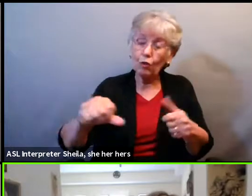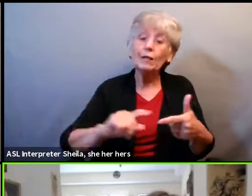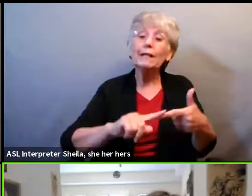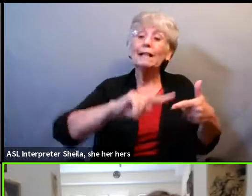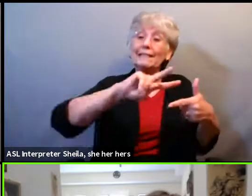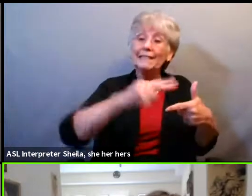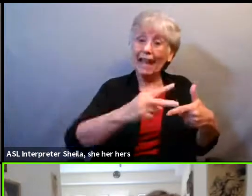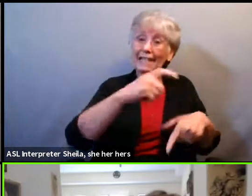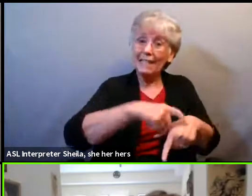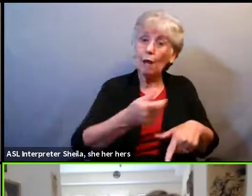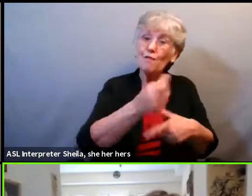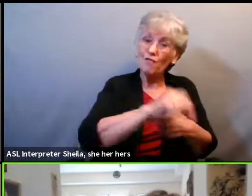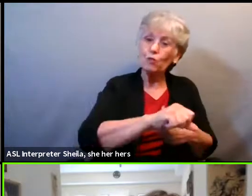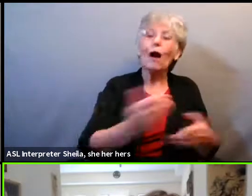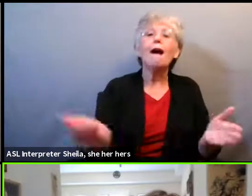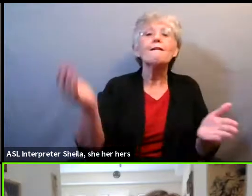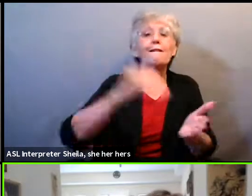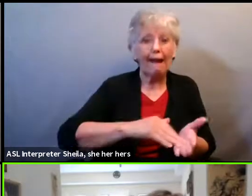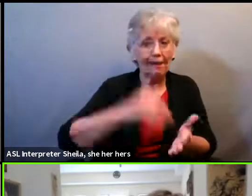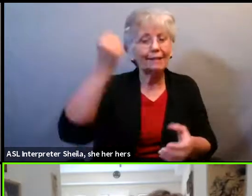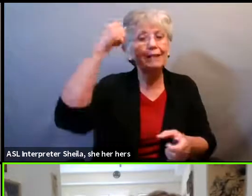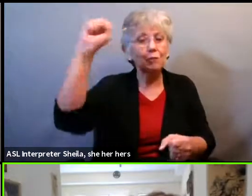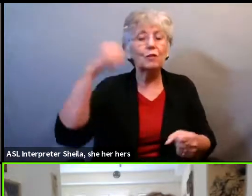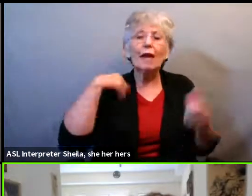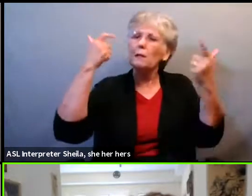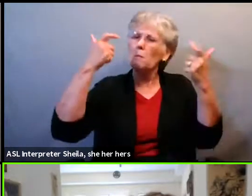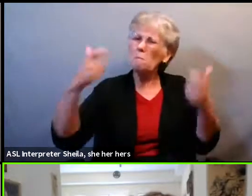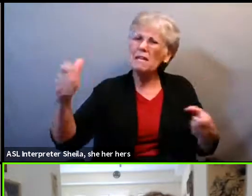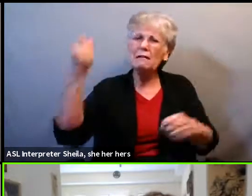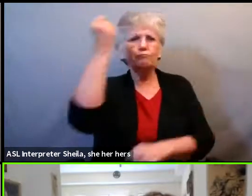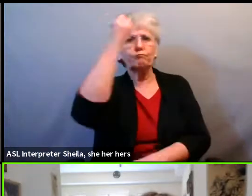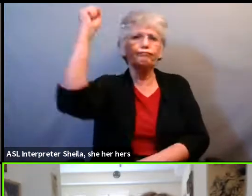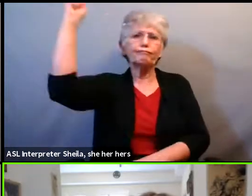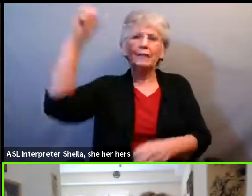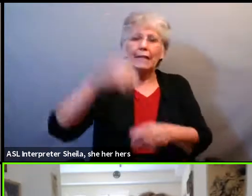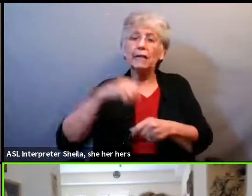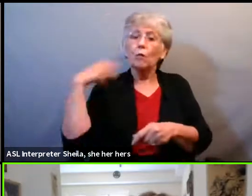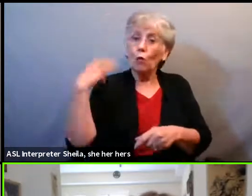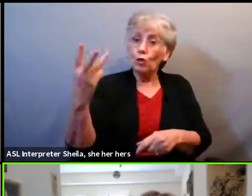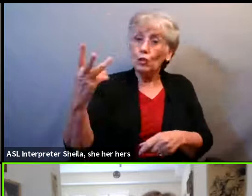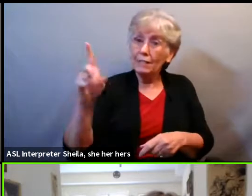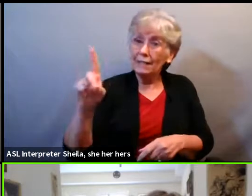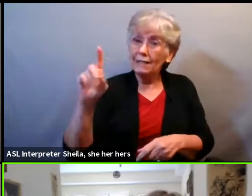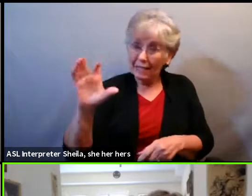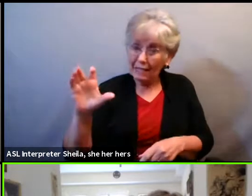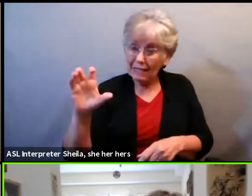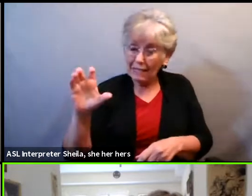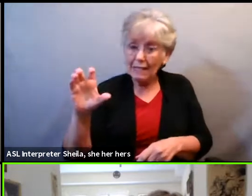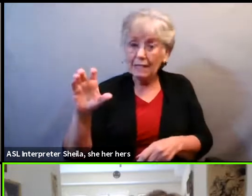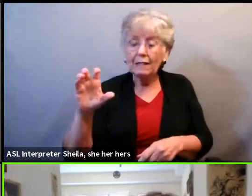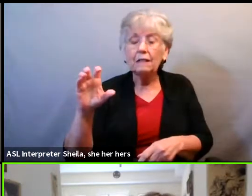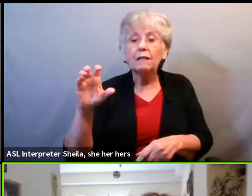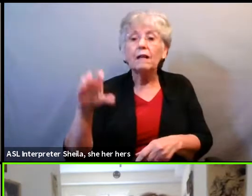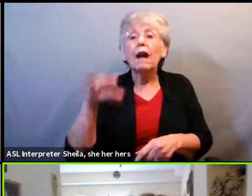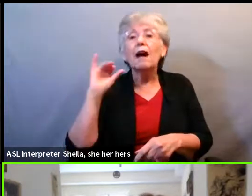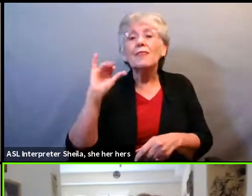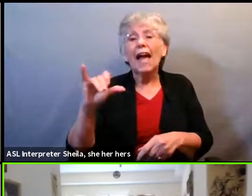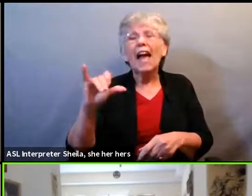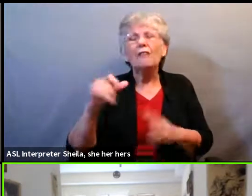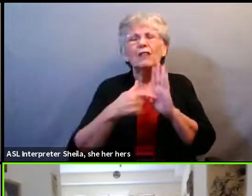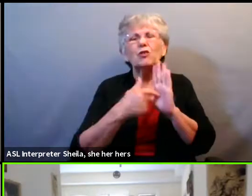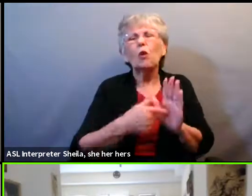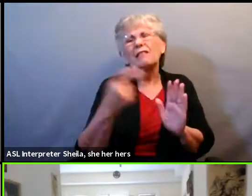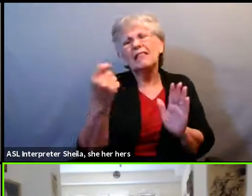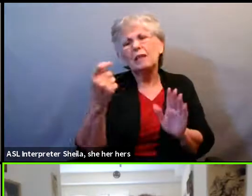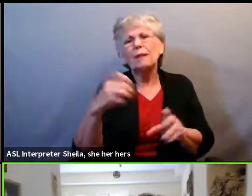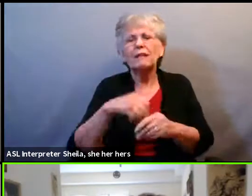There was a big demonstration in Washington, D.C. That is a little bit in the film, but you